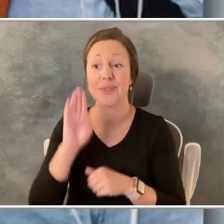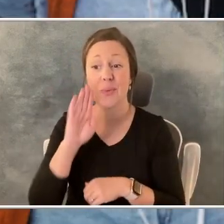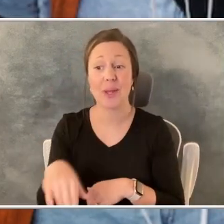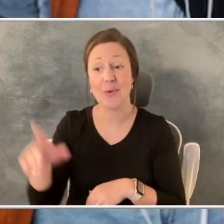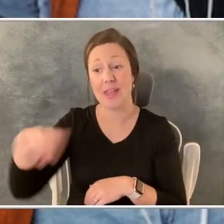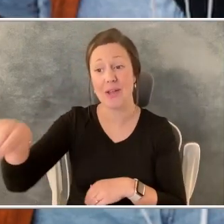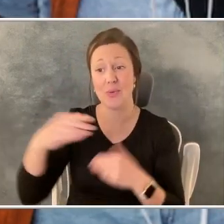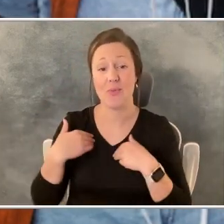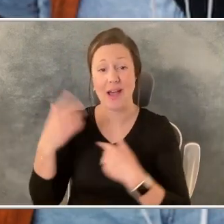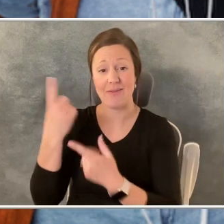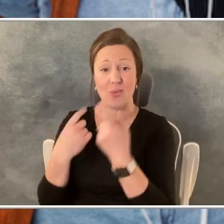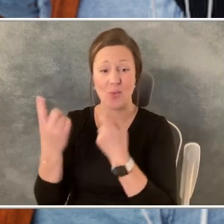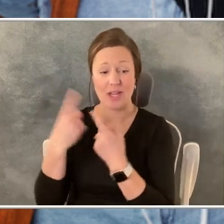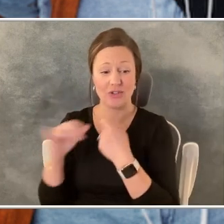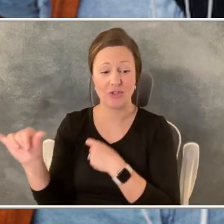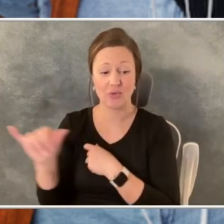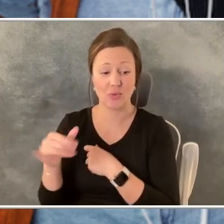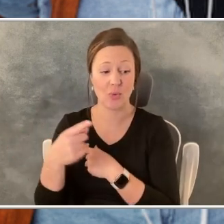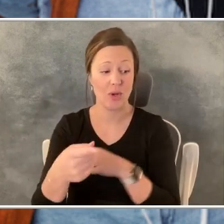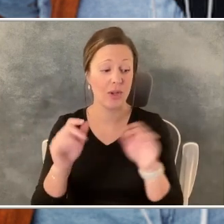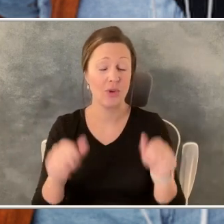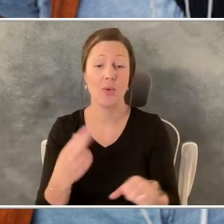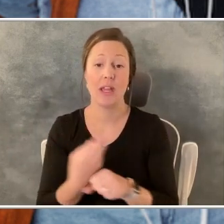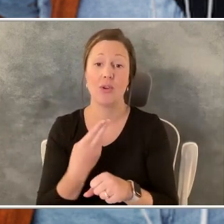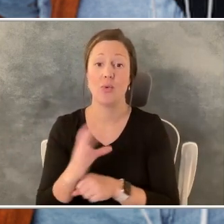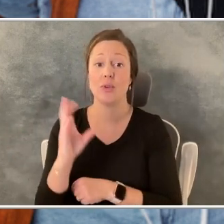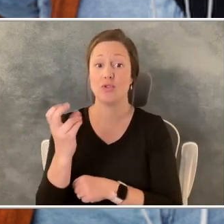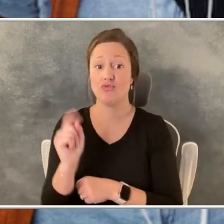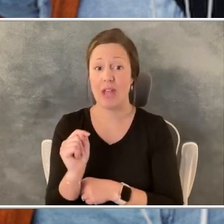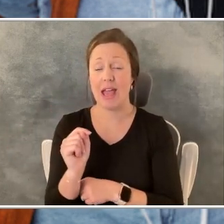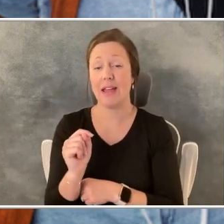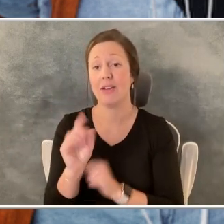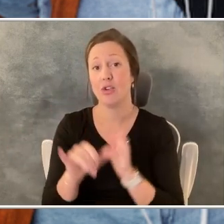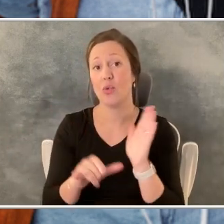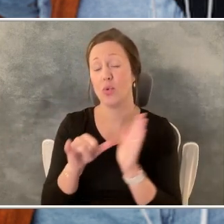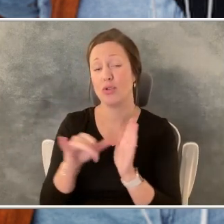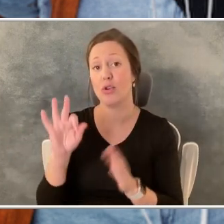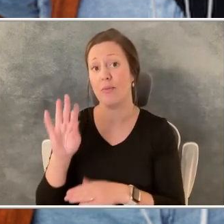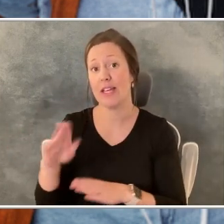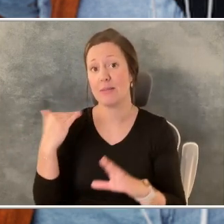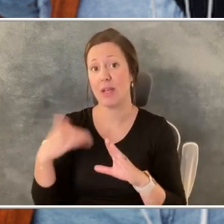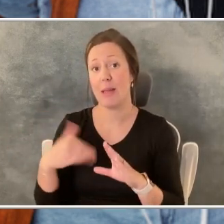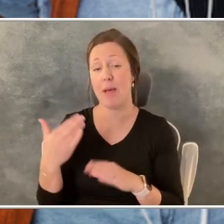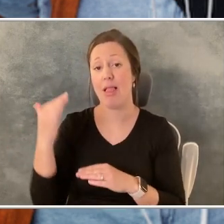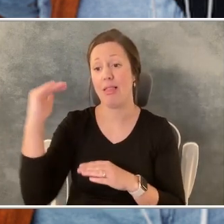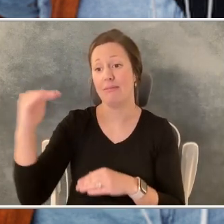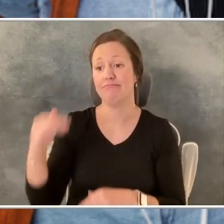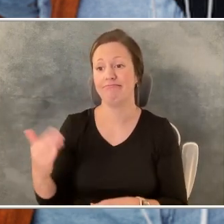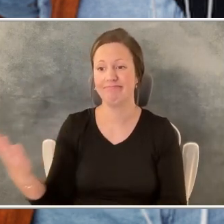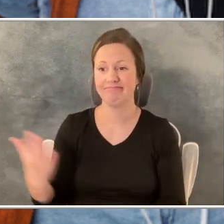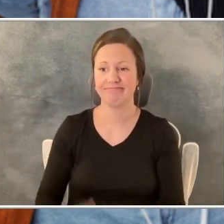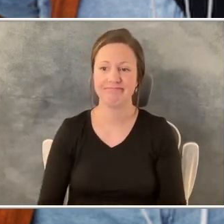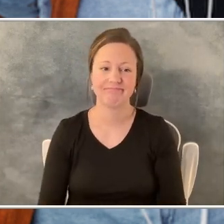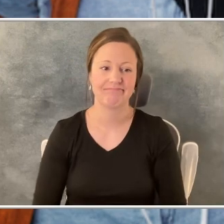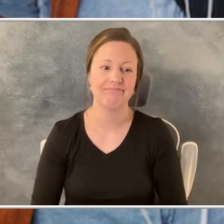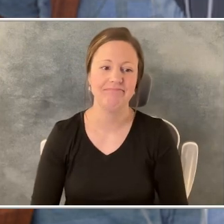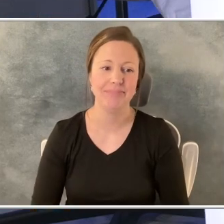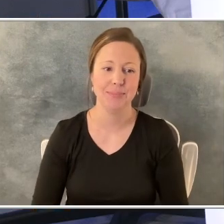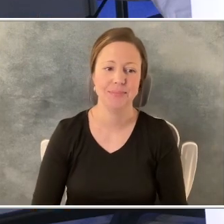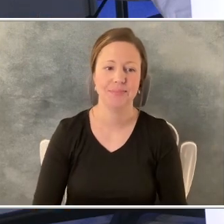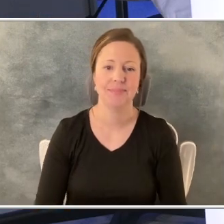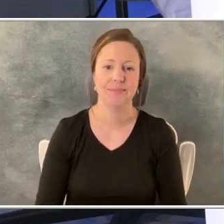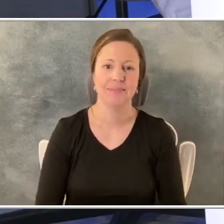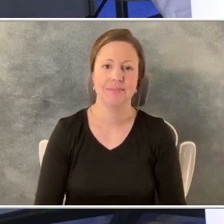out there. You can use the chat on YouTube or Facebook. You can email the Medical News Network. All of that information is there on your screen. Dr.